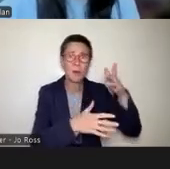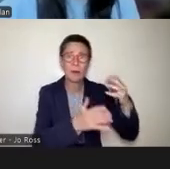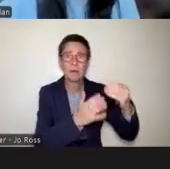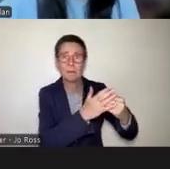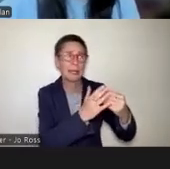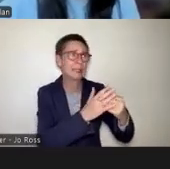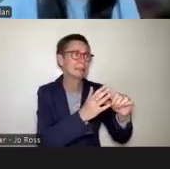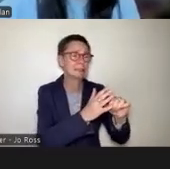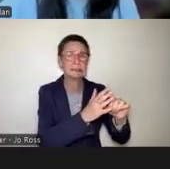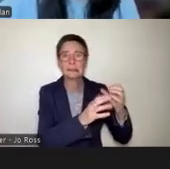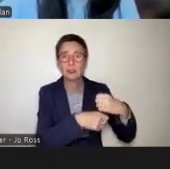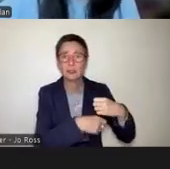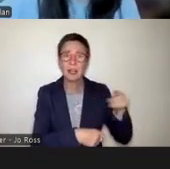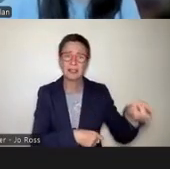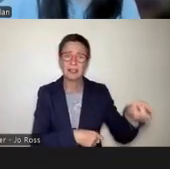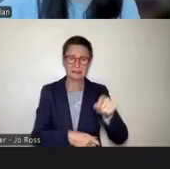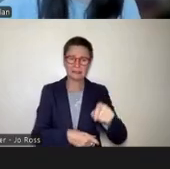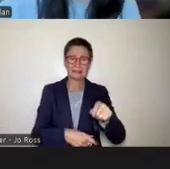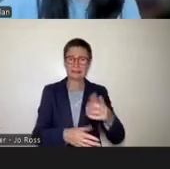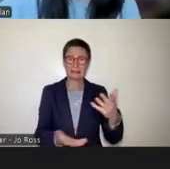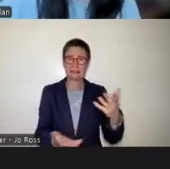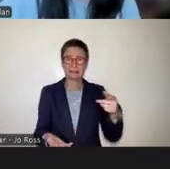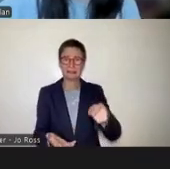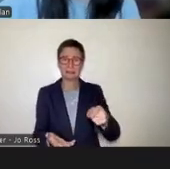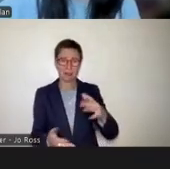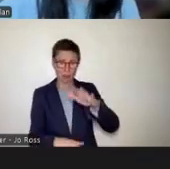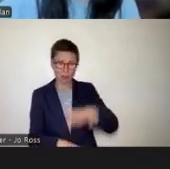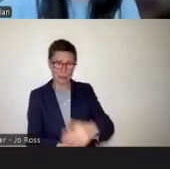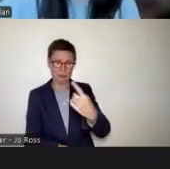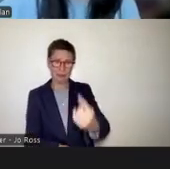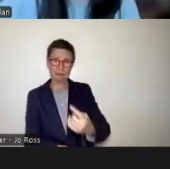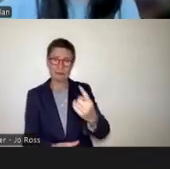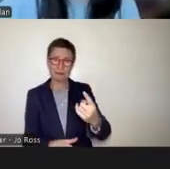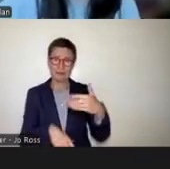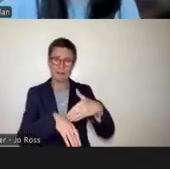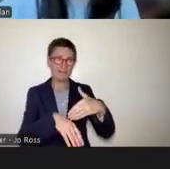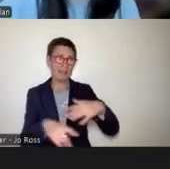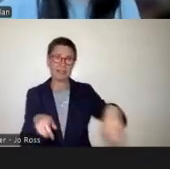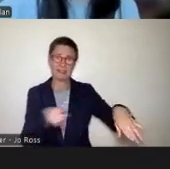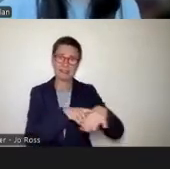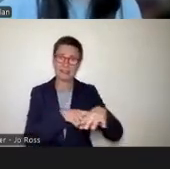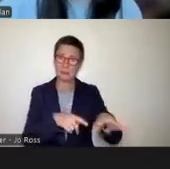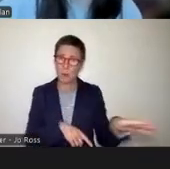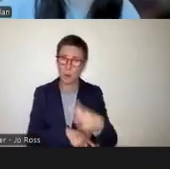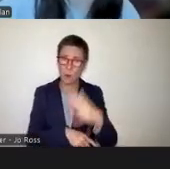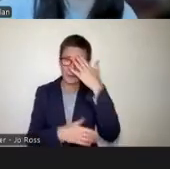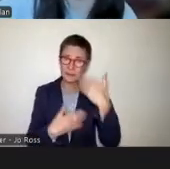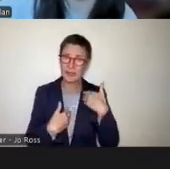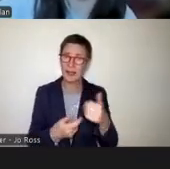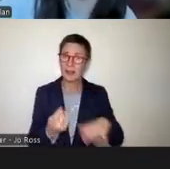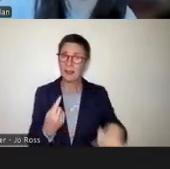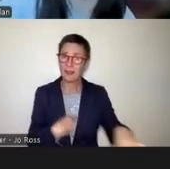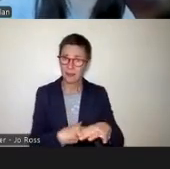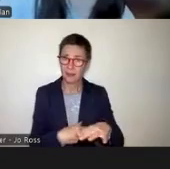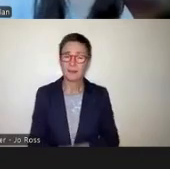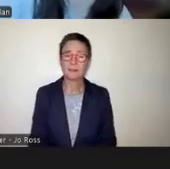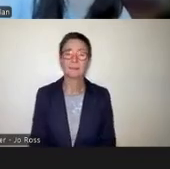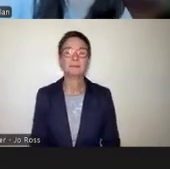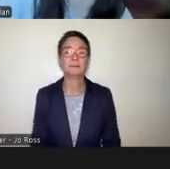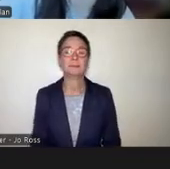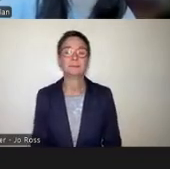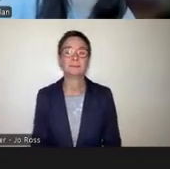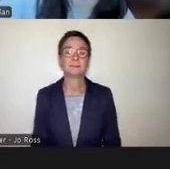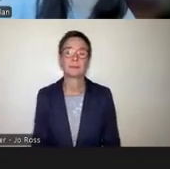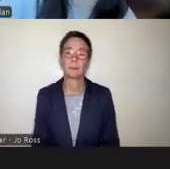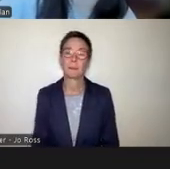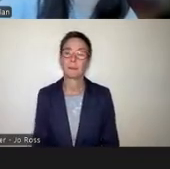about bills and money that, you know, it impacts the whole family's mental health. Another example of a consequence is